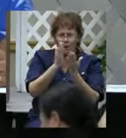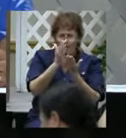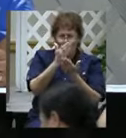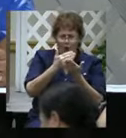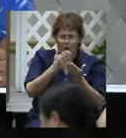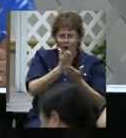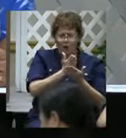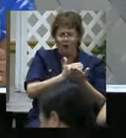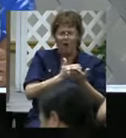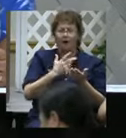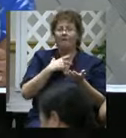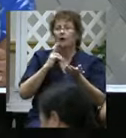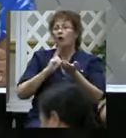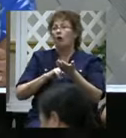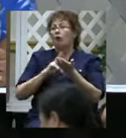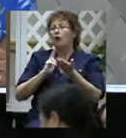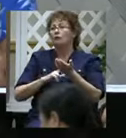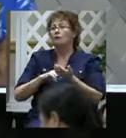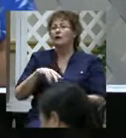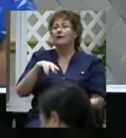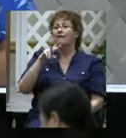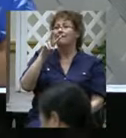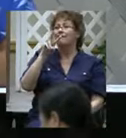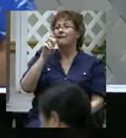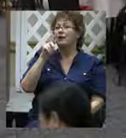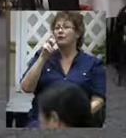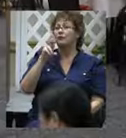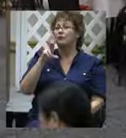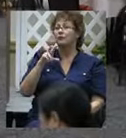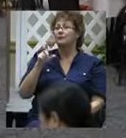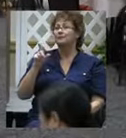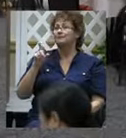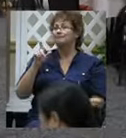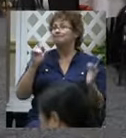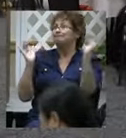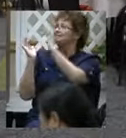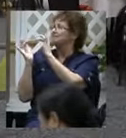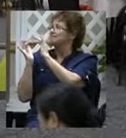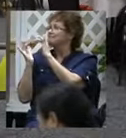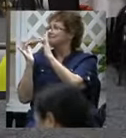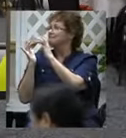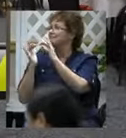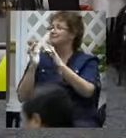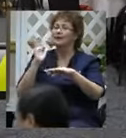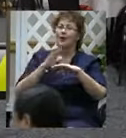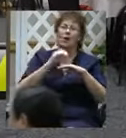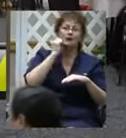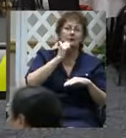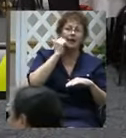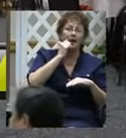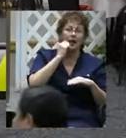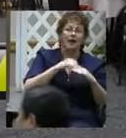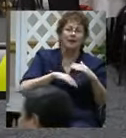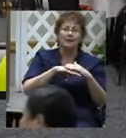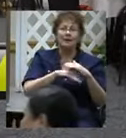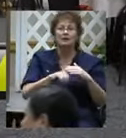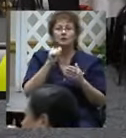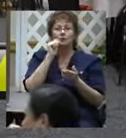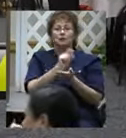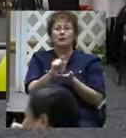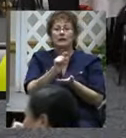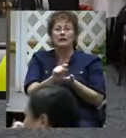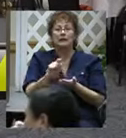a contractor or vendor or someone on standby to address those, whether they be on a daily basis, on a weekly basis. It